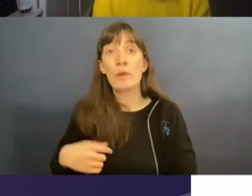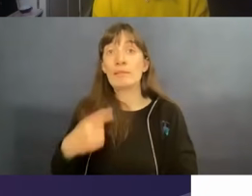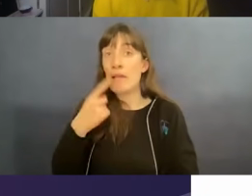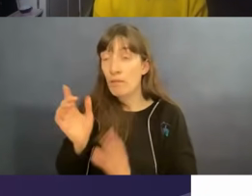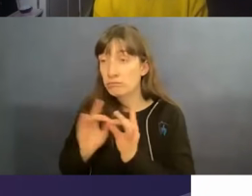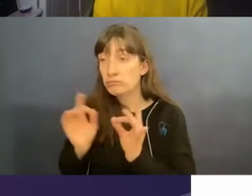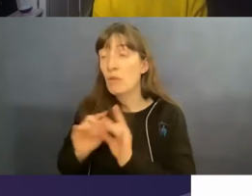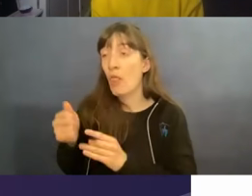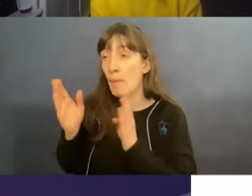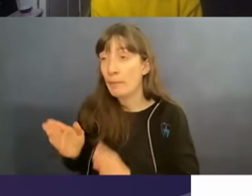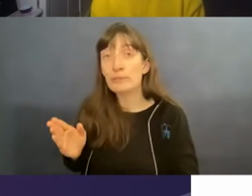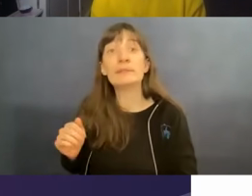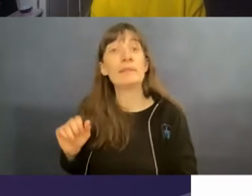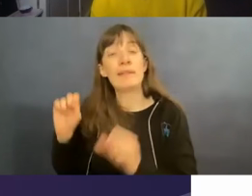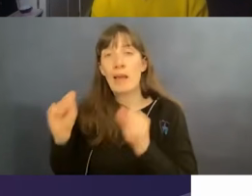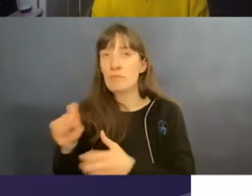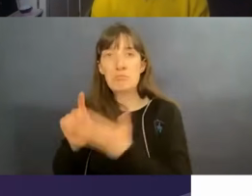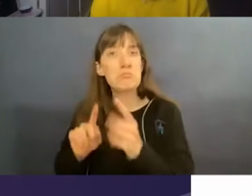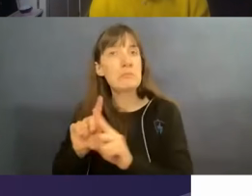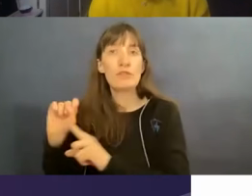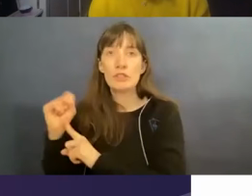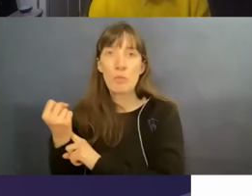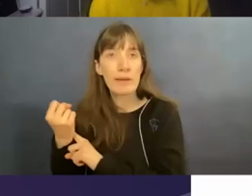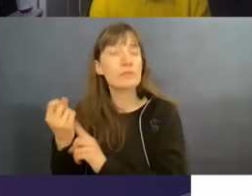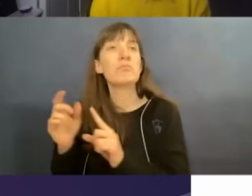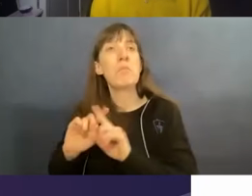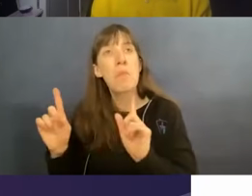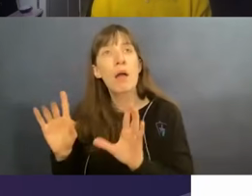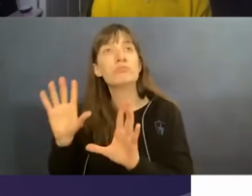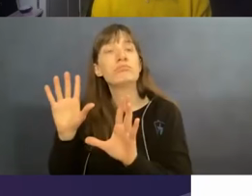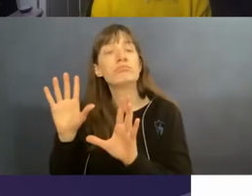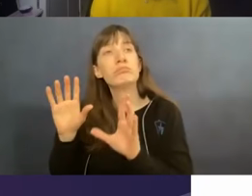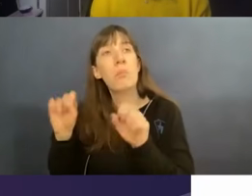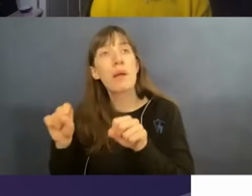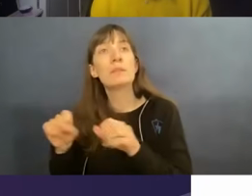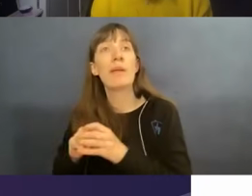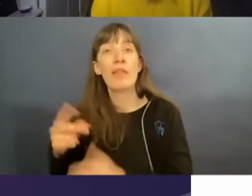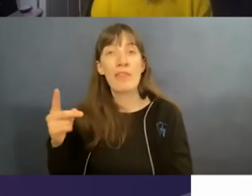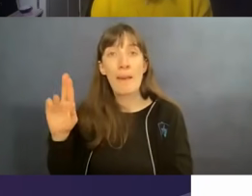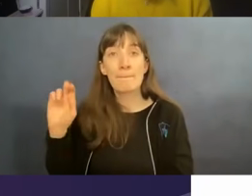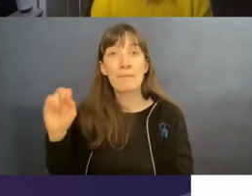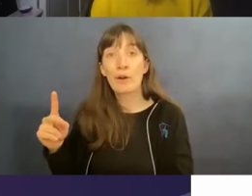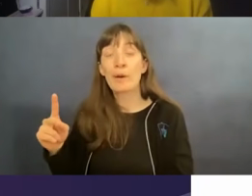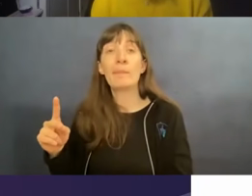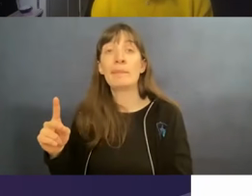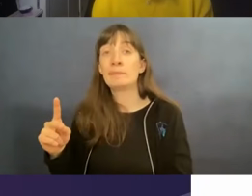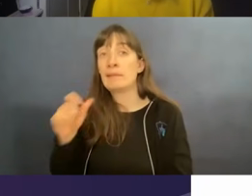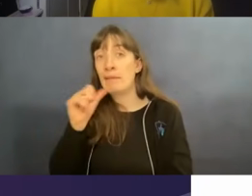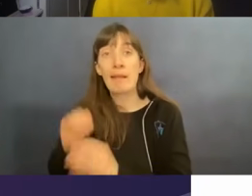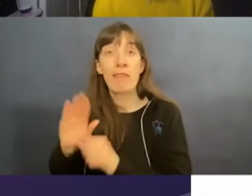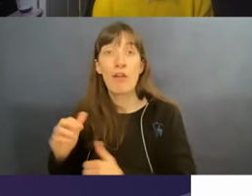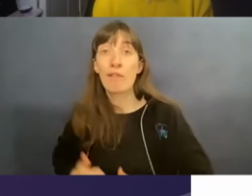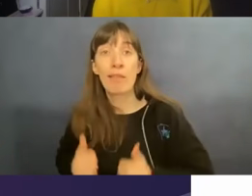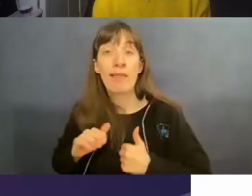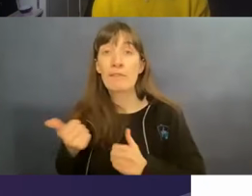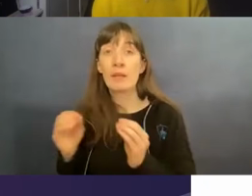on, it can be under a lot of different circumstances, but some of them include when the perpetrator is no longer in their life. We hear that a lot about sexual